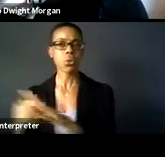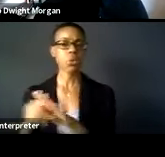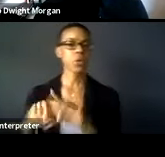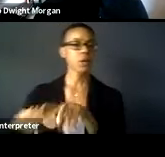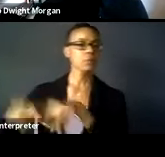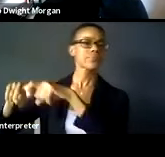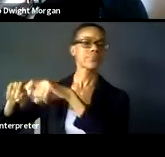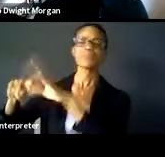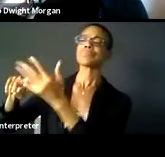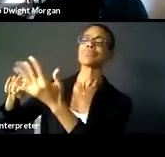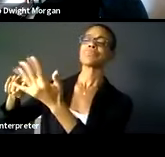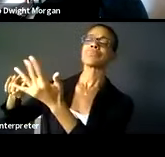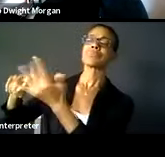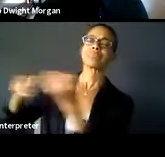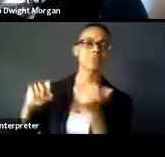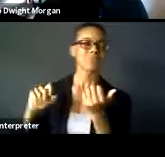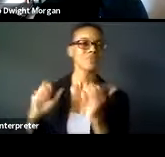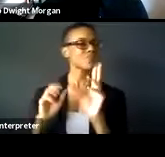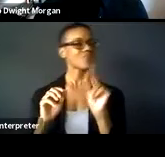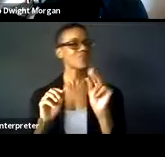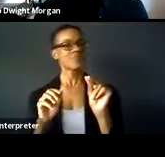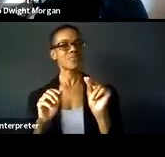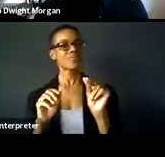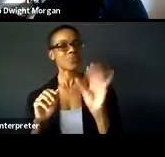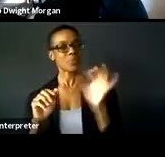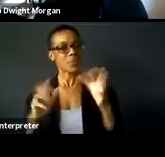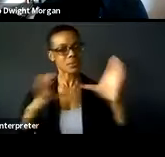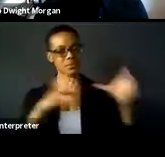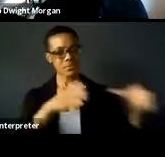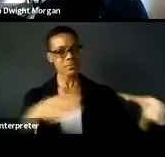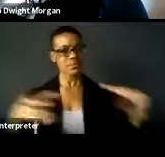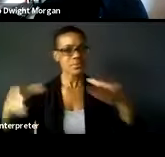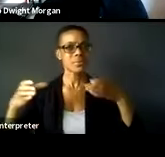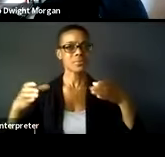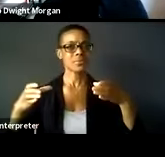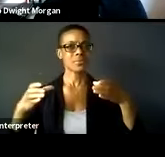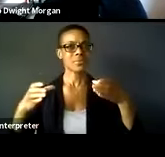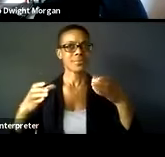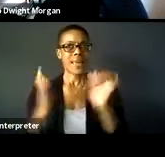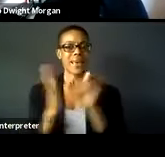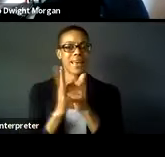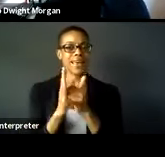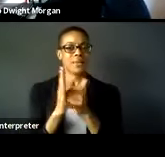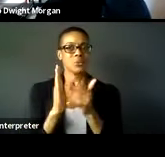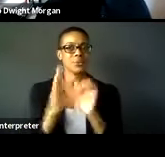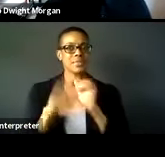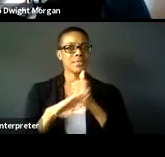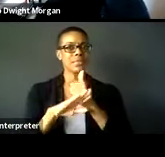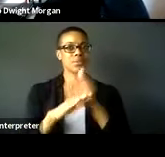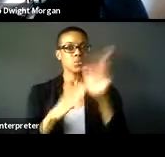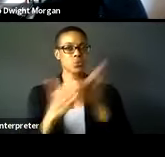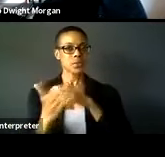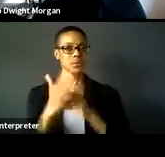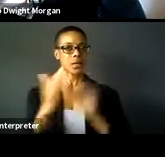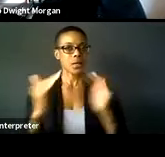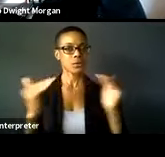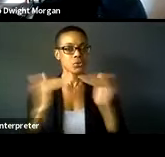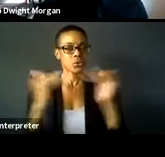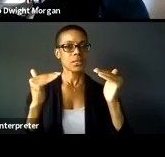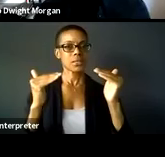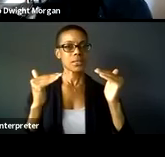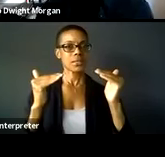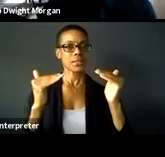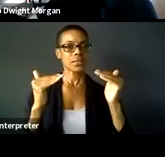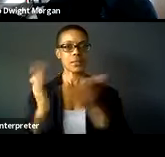of if we get racialized justice and correctly, then it really serves every